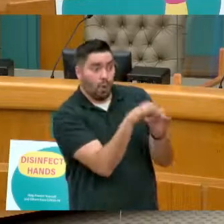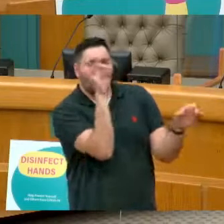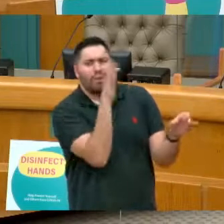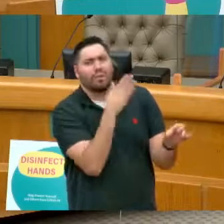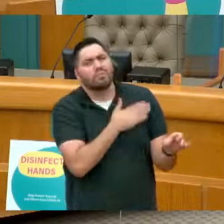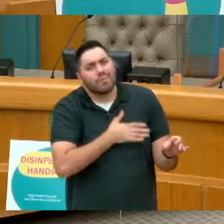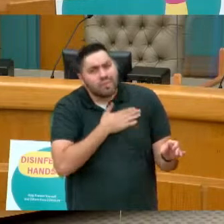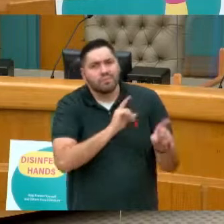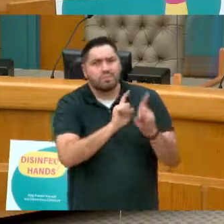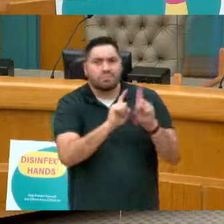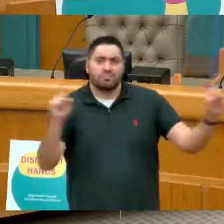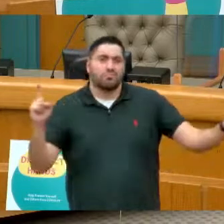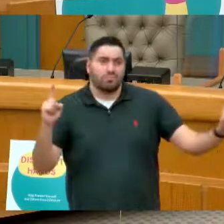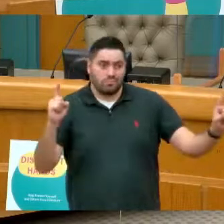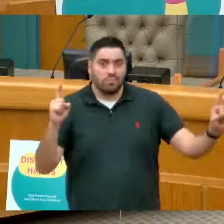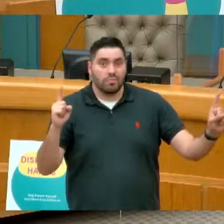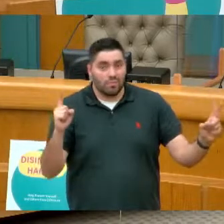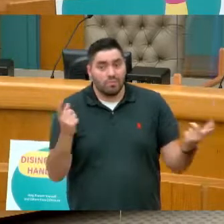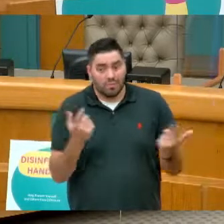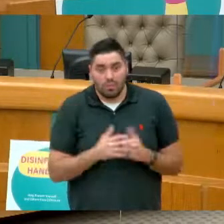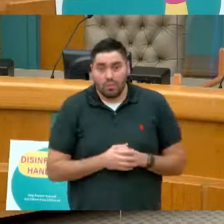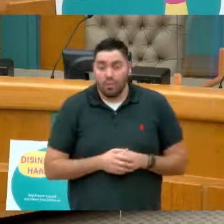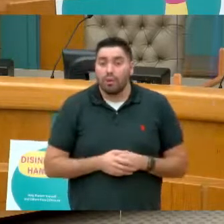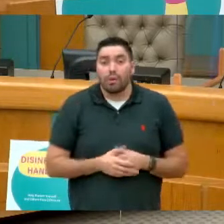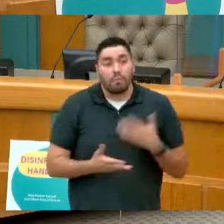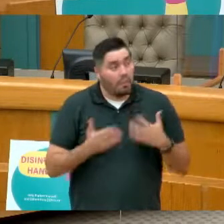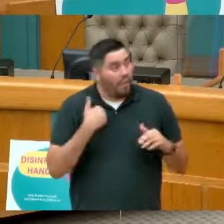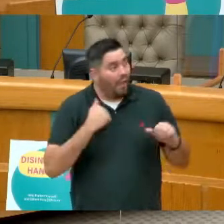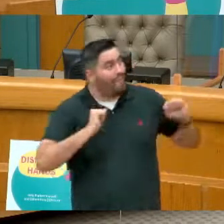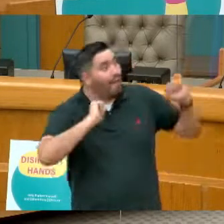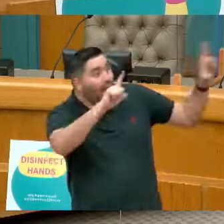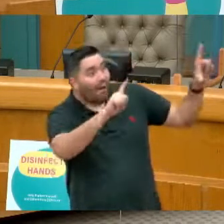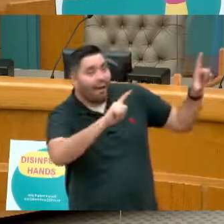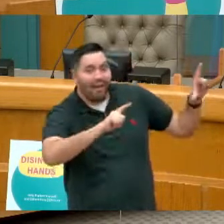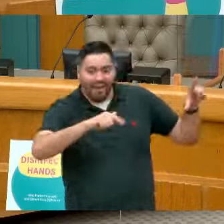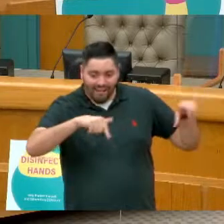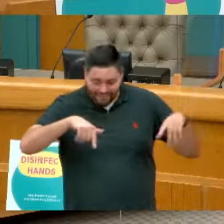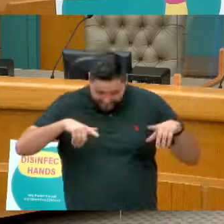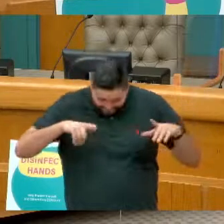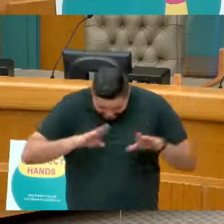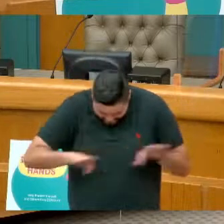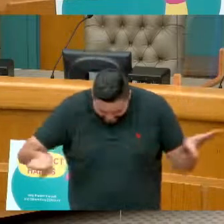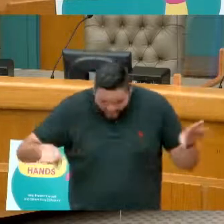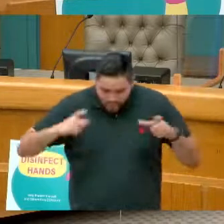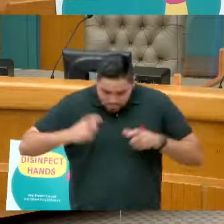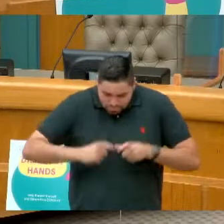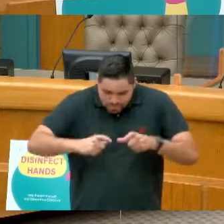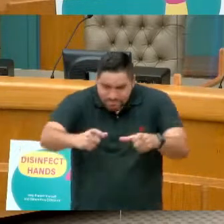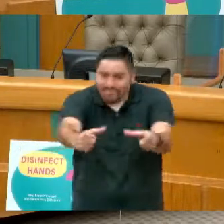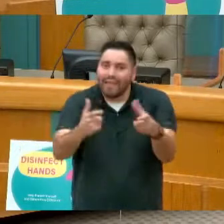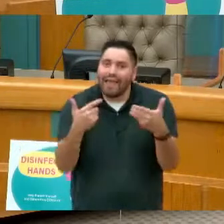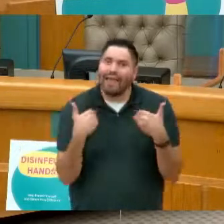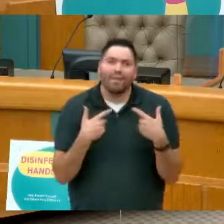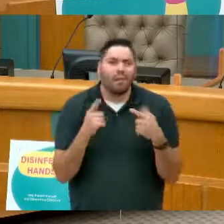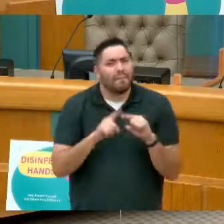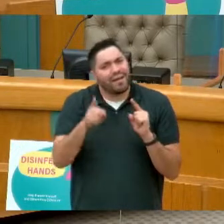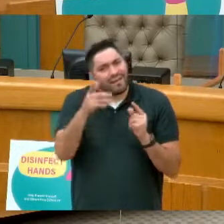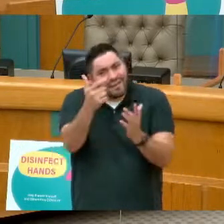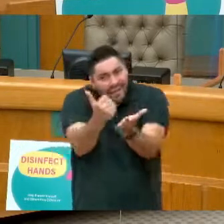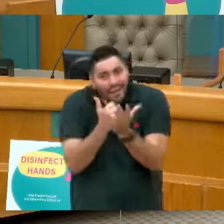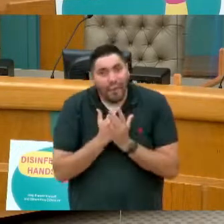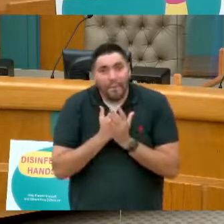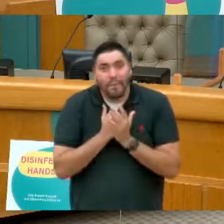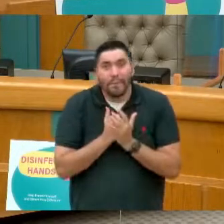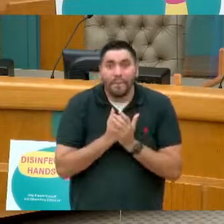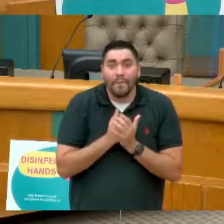same one. We're not going to cross-contaminate them. They're regularly cleaned, and they're sanitized, and then we'll reuse them. We're